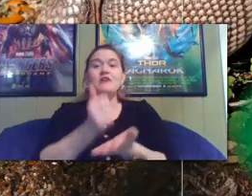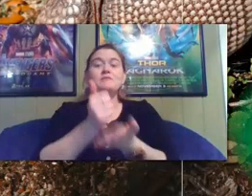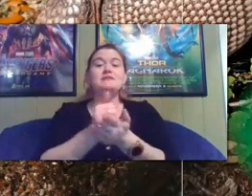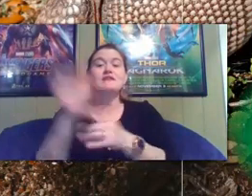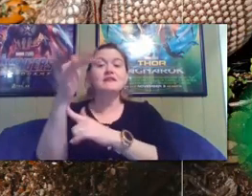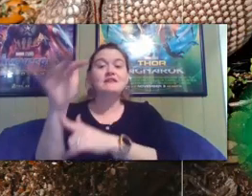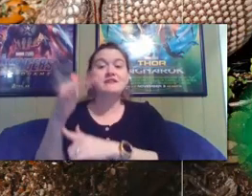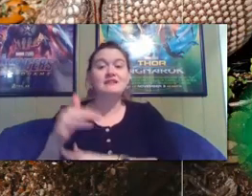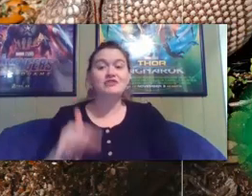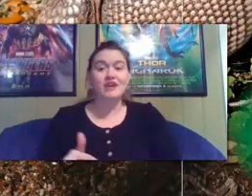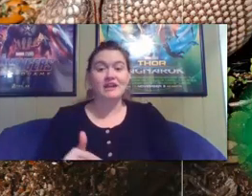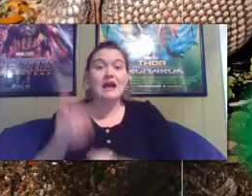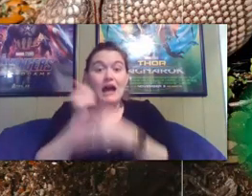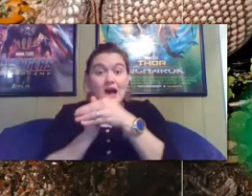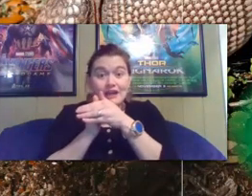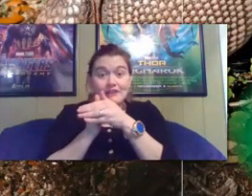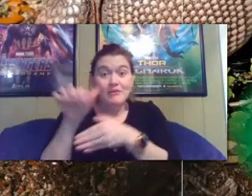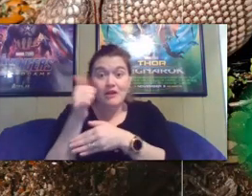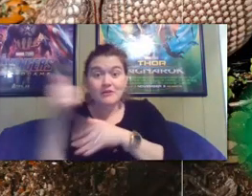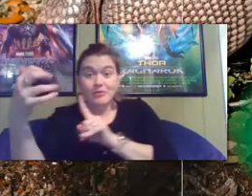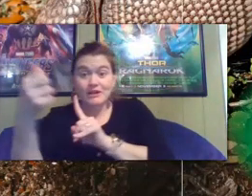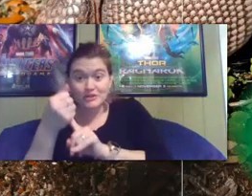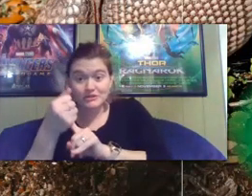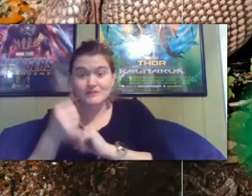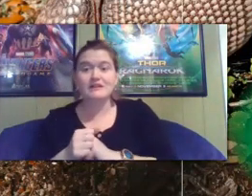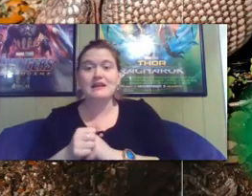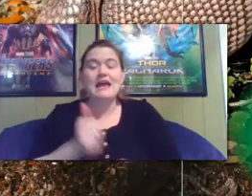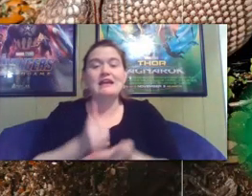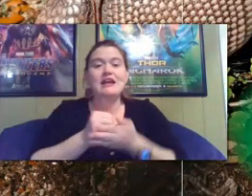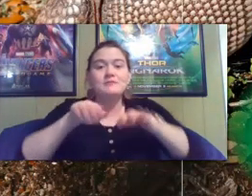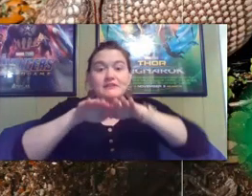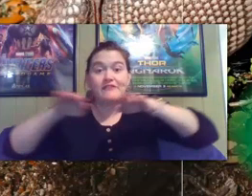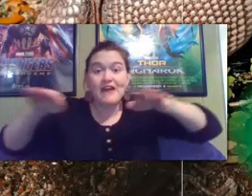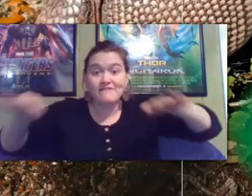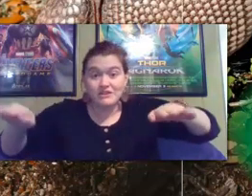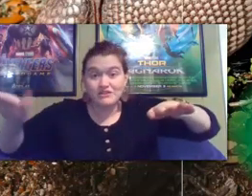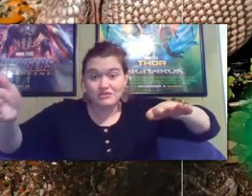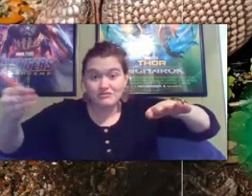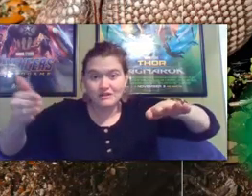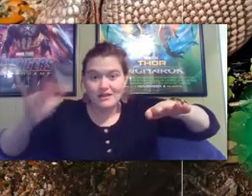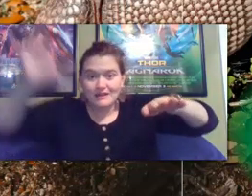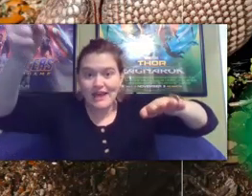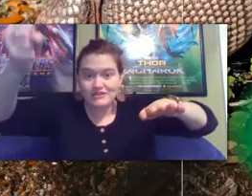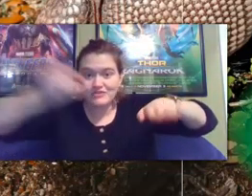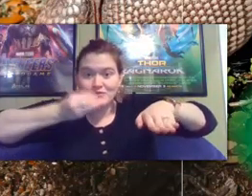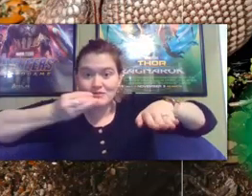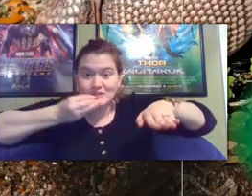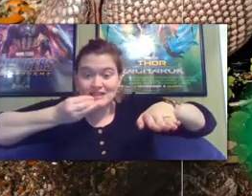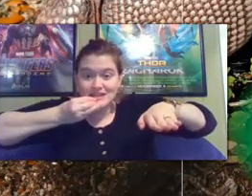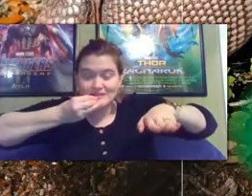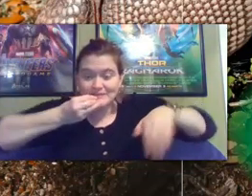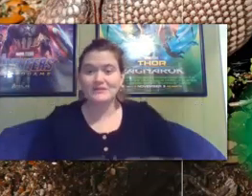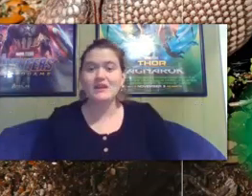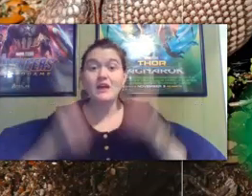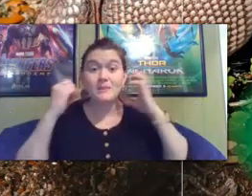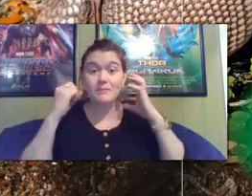Camouflage helps the leafy sea dragon hide from other predators, and it helps the flatfish catch what it wants to